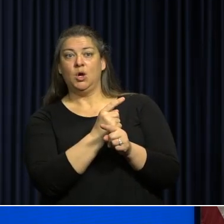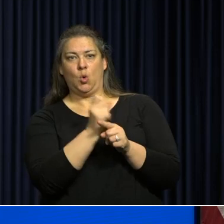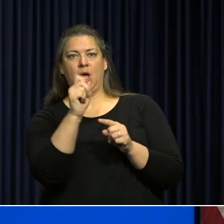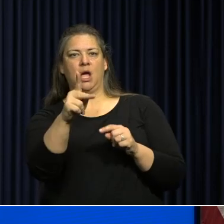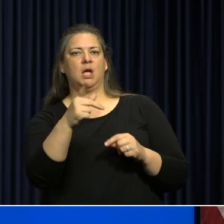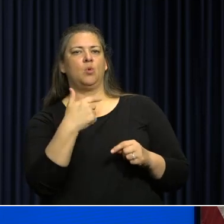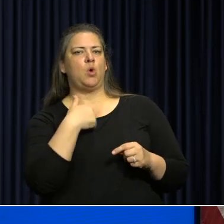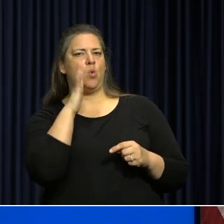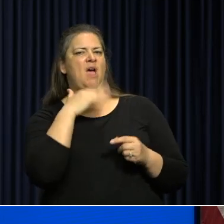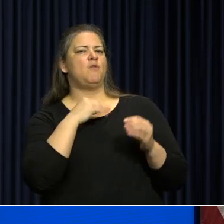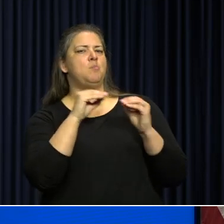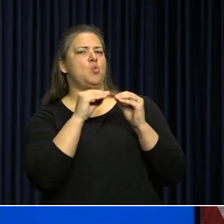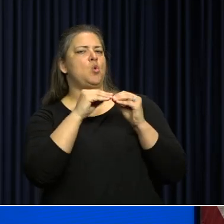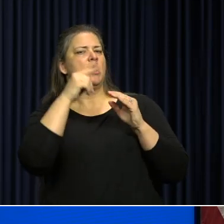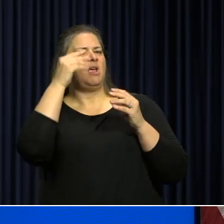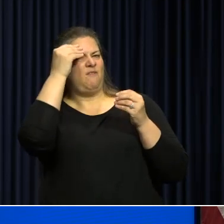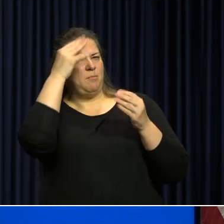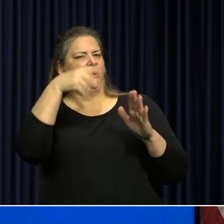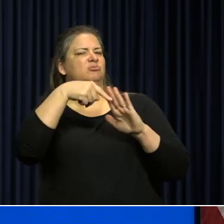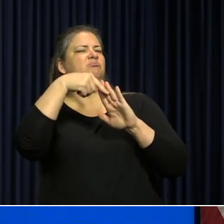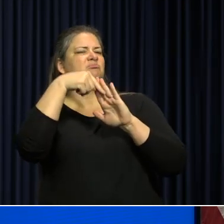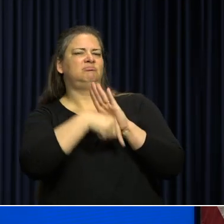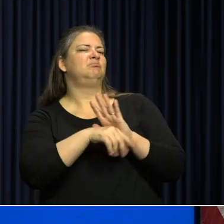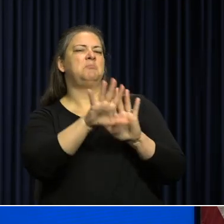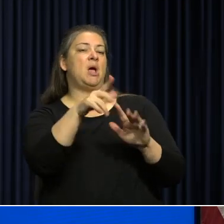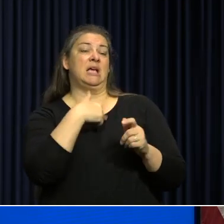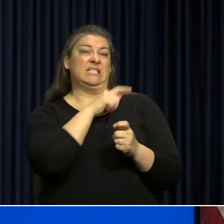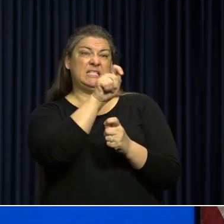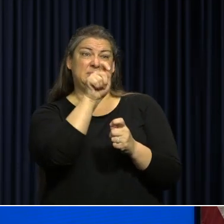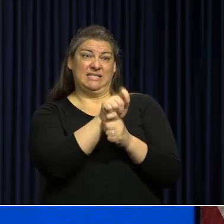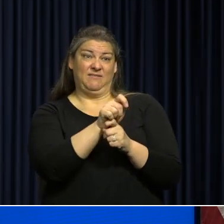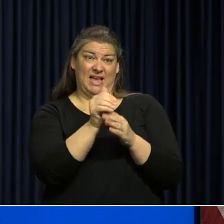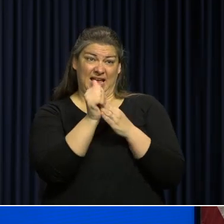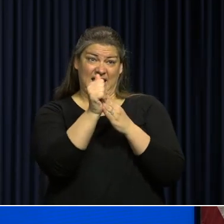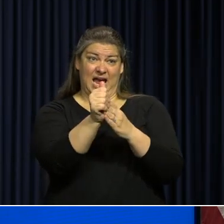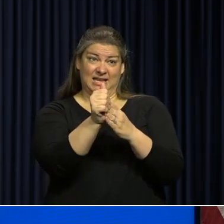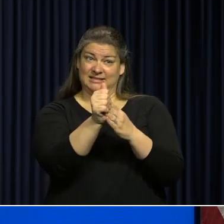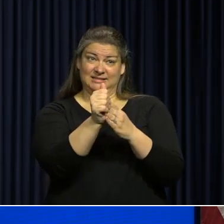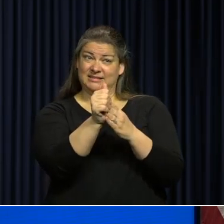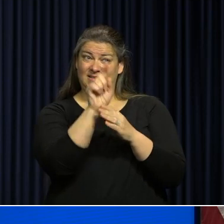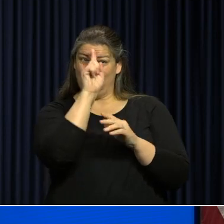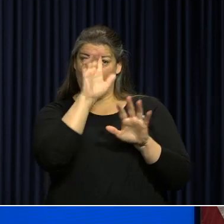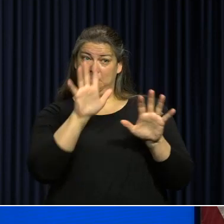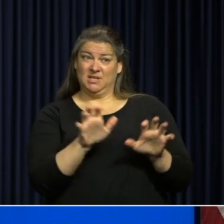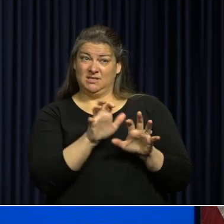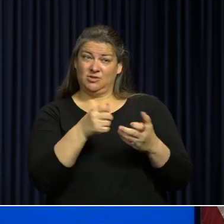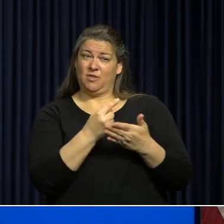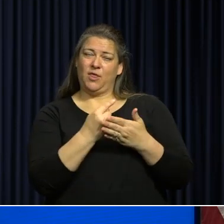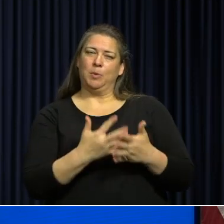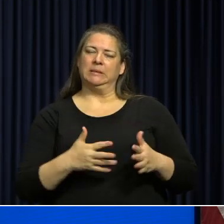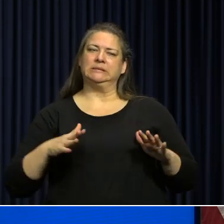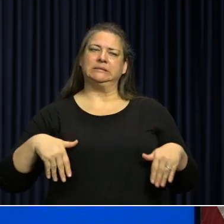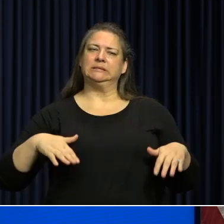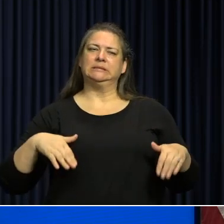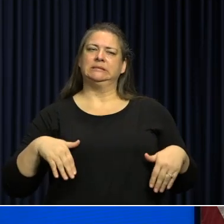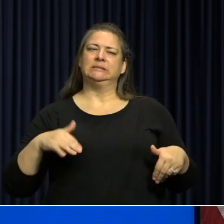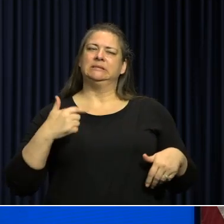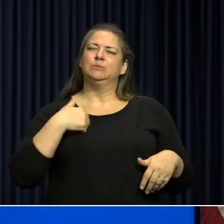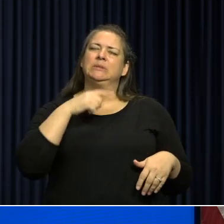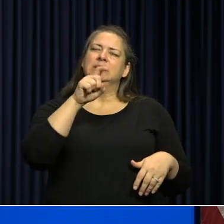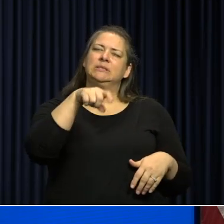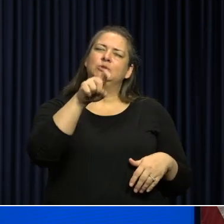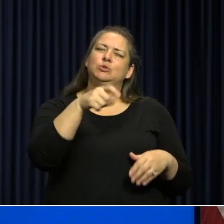Okay, we'll have more information on that, but we don't have specific guidance right now for our massage therapists, and we'll need to have